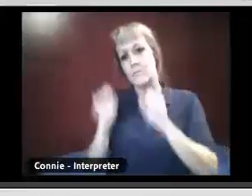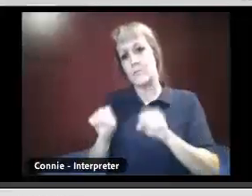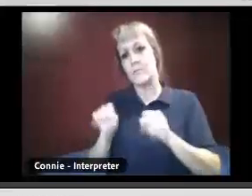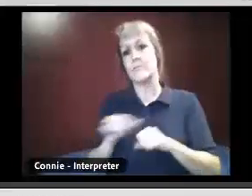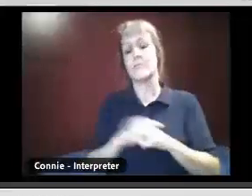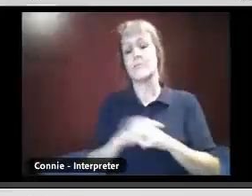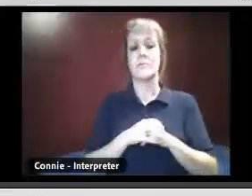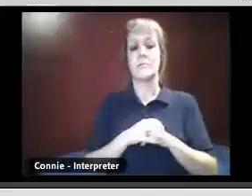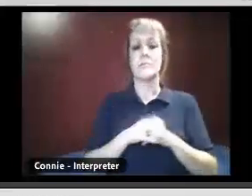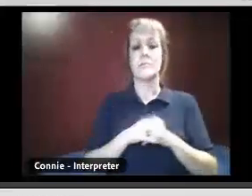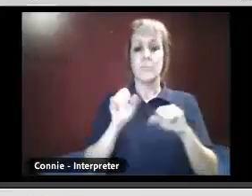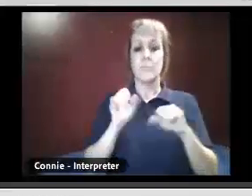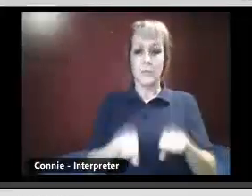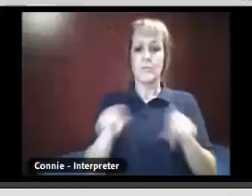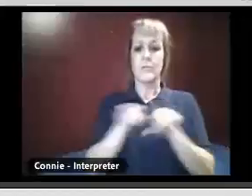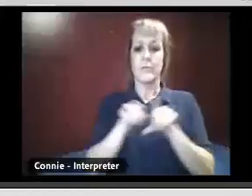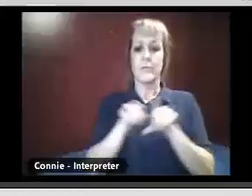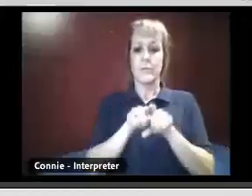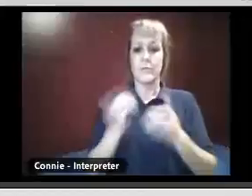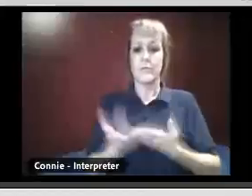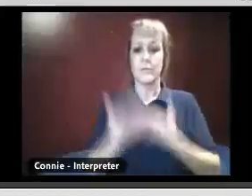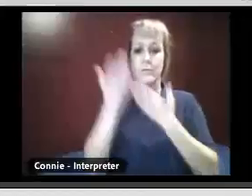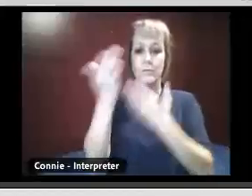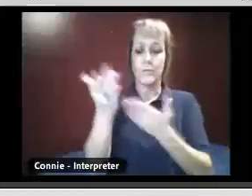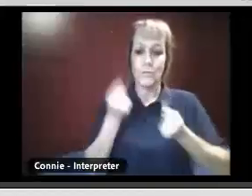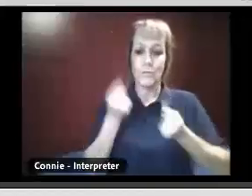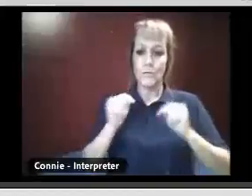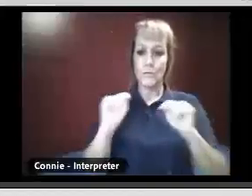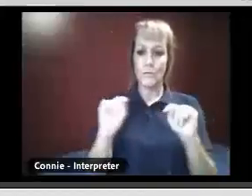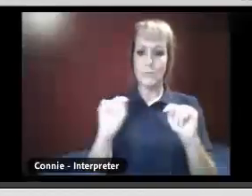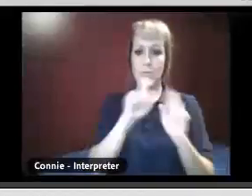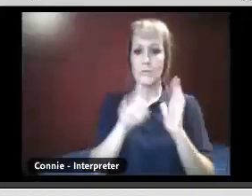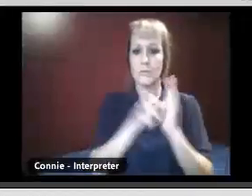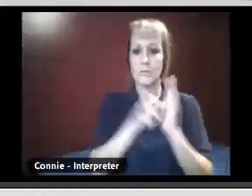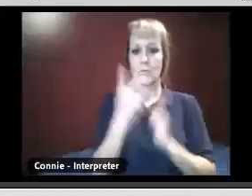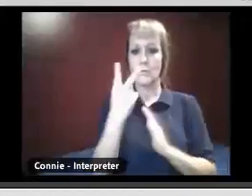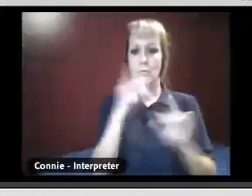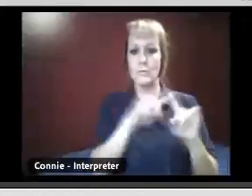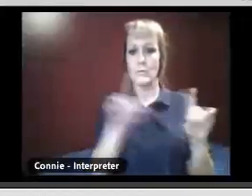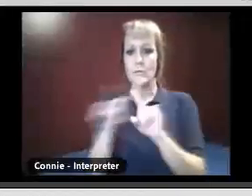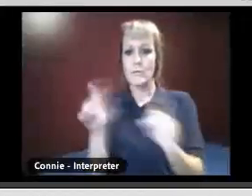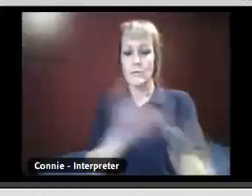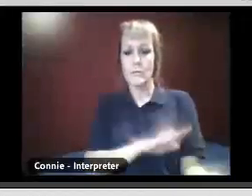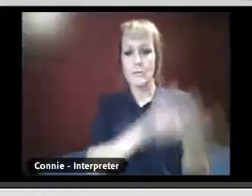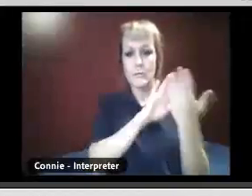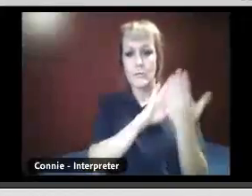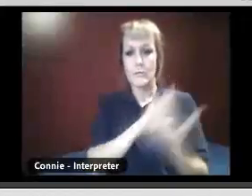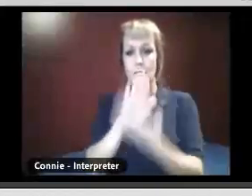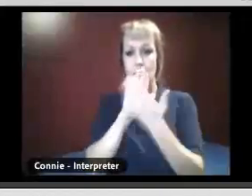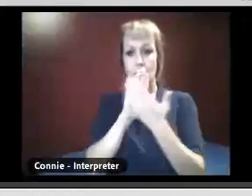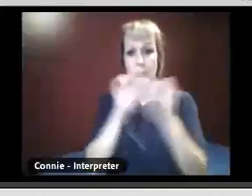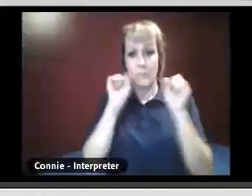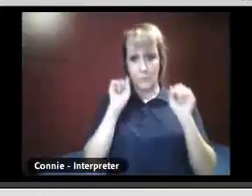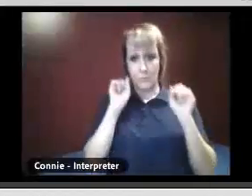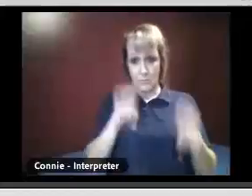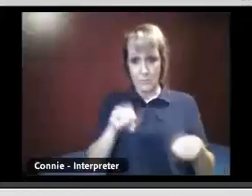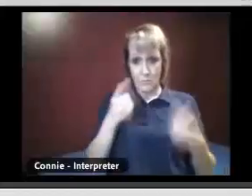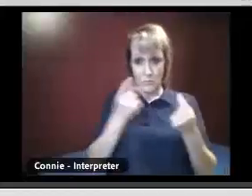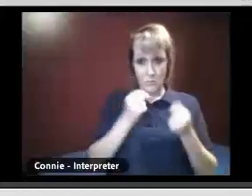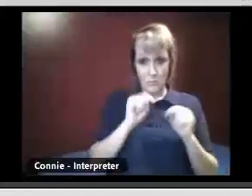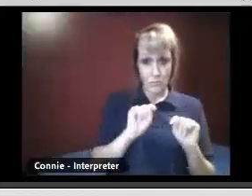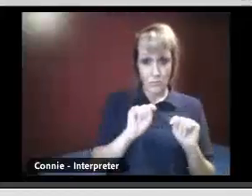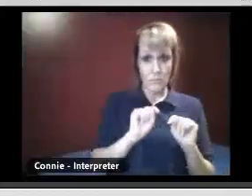You can also suggest a trial period. We have two different approaches. Can we put it in as a pilot, as a